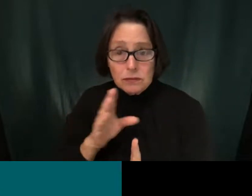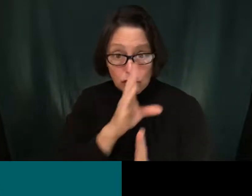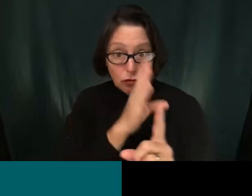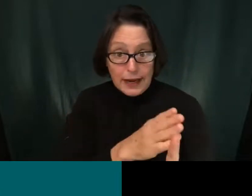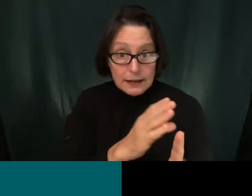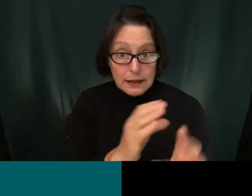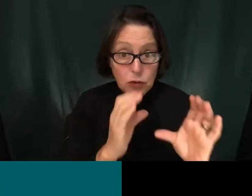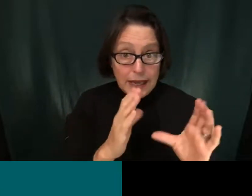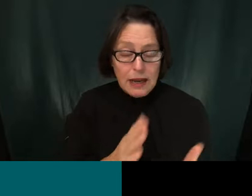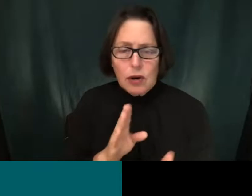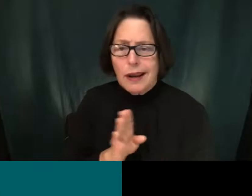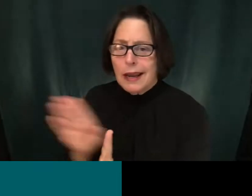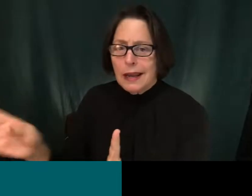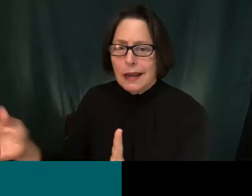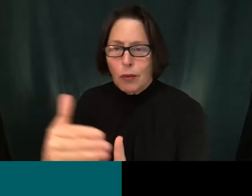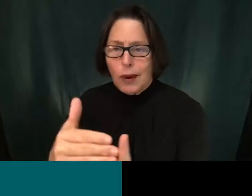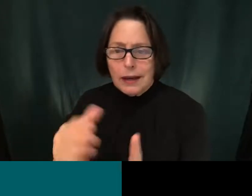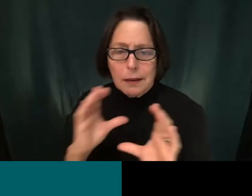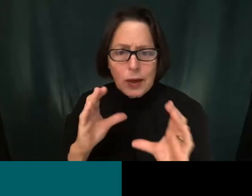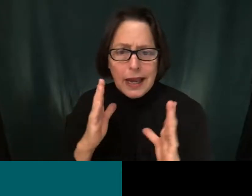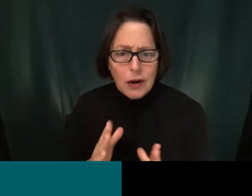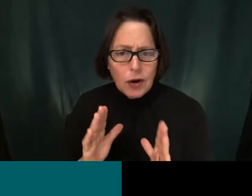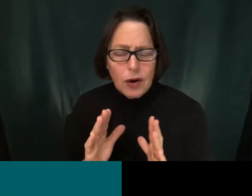direct communicator? So I can put that into the.